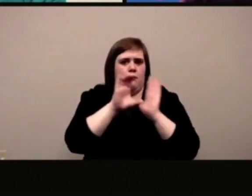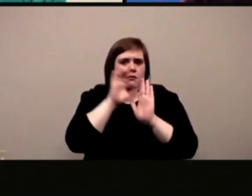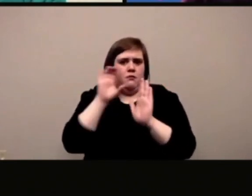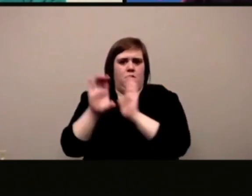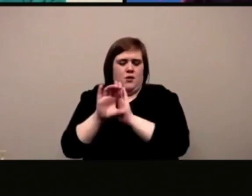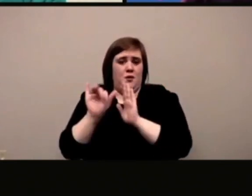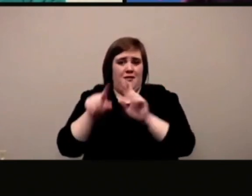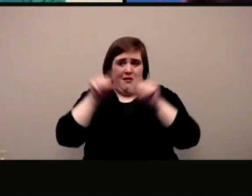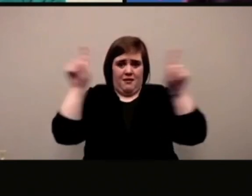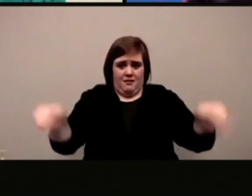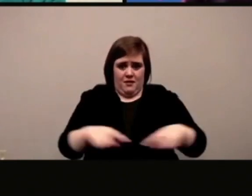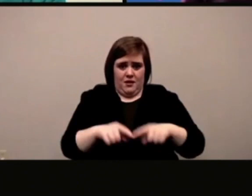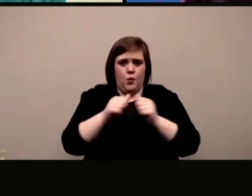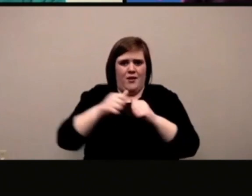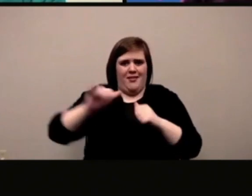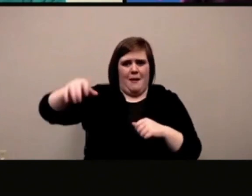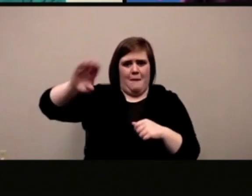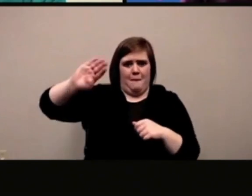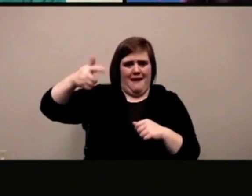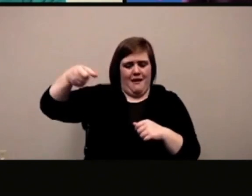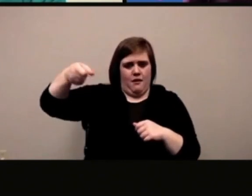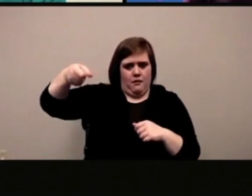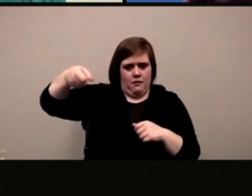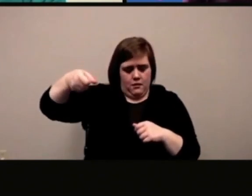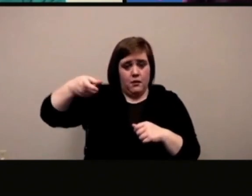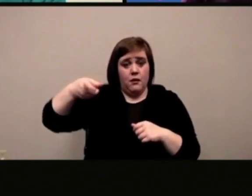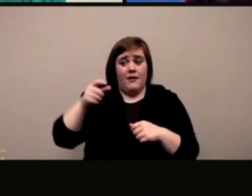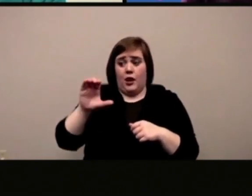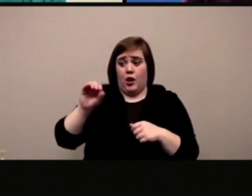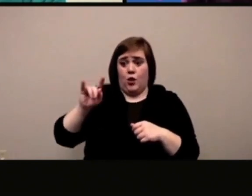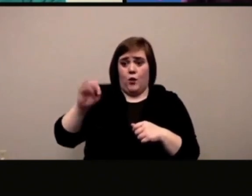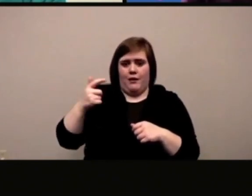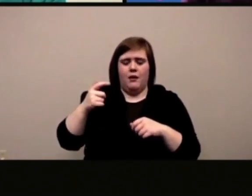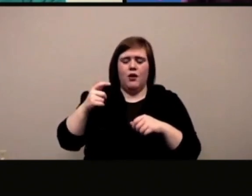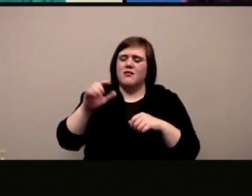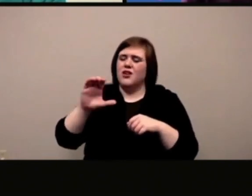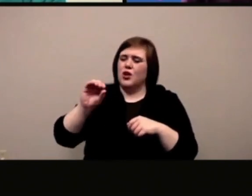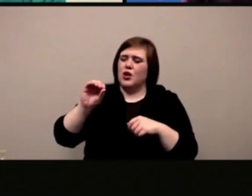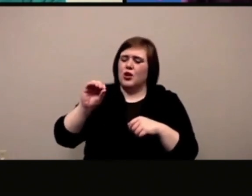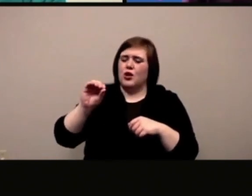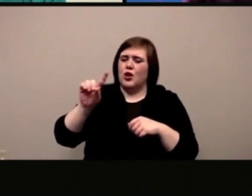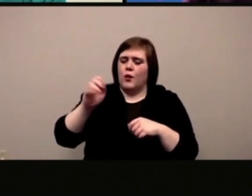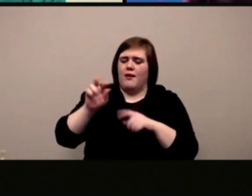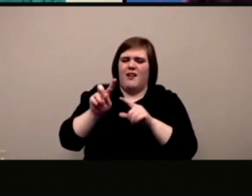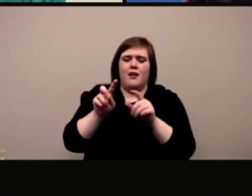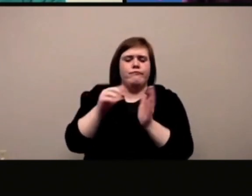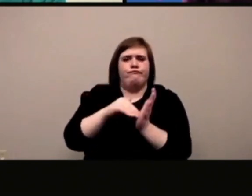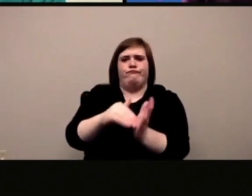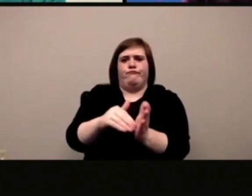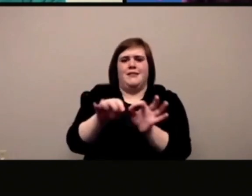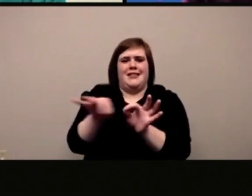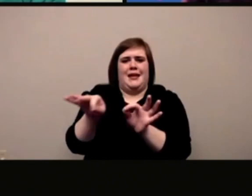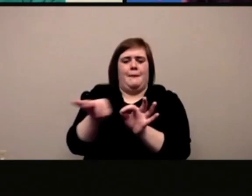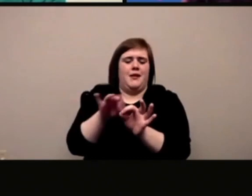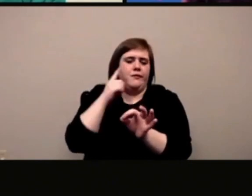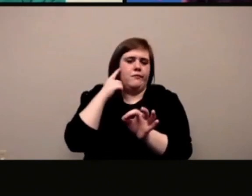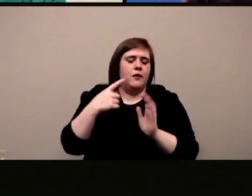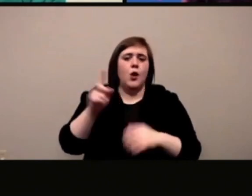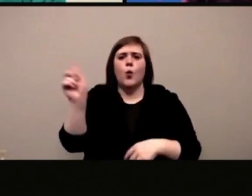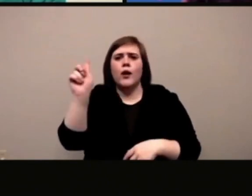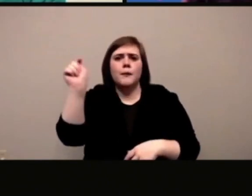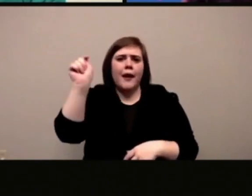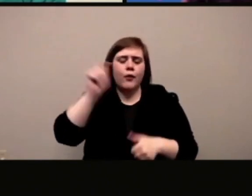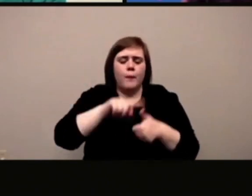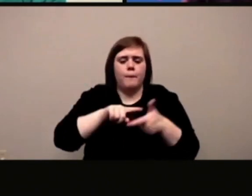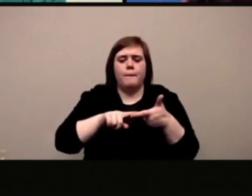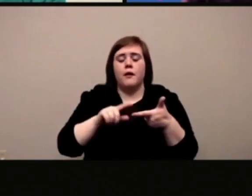little handle for a bag. And they basically coded little statements that would be frequently used for people. And so like, where's the bathroom or